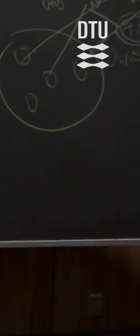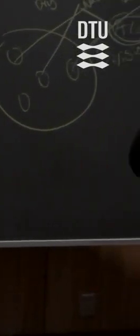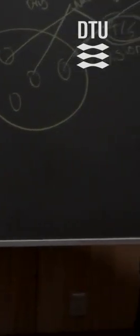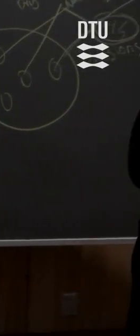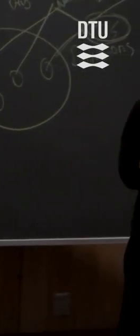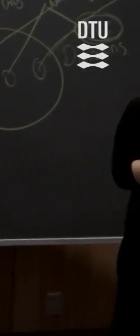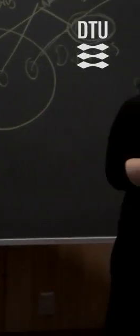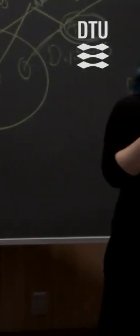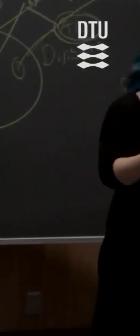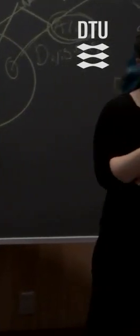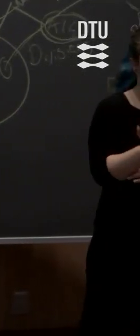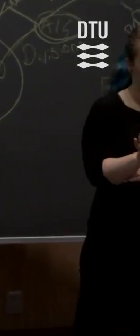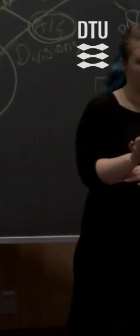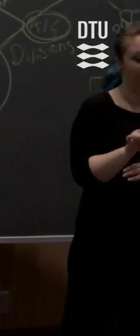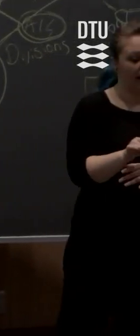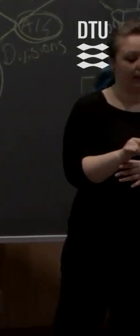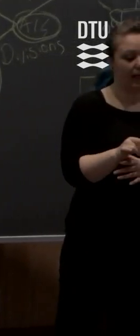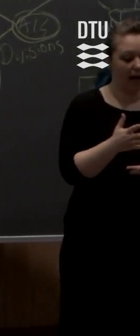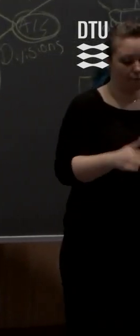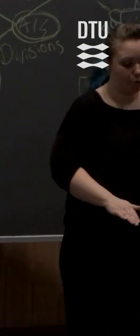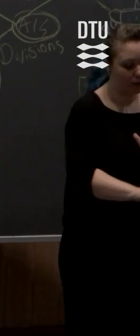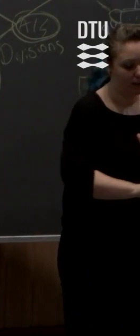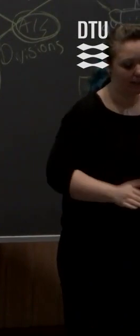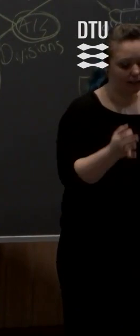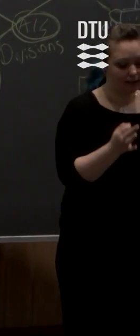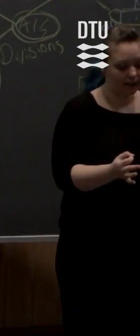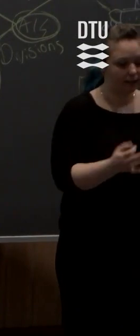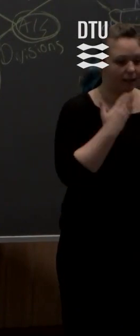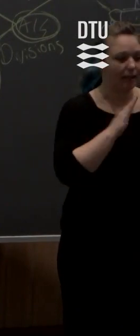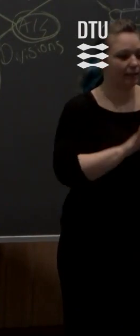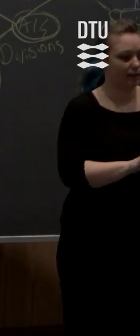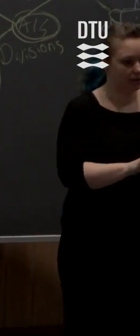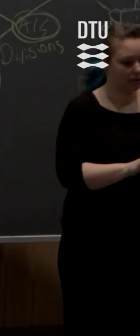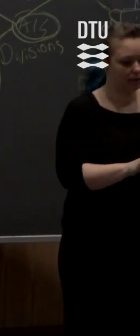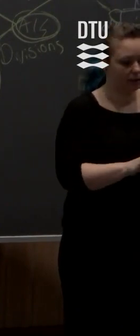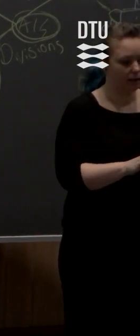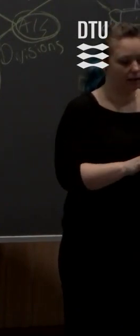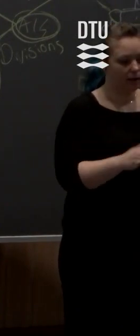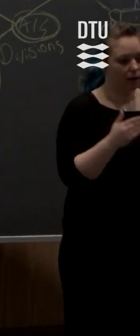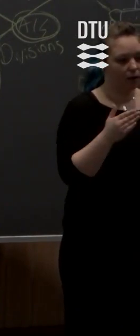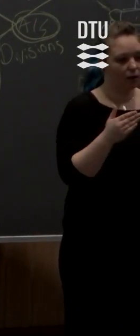2009. And it's a fundamental characteristic